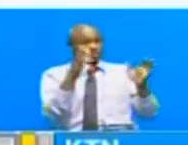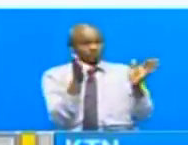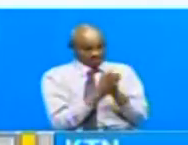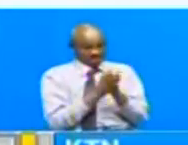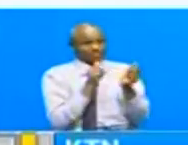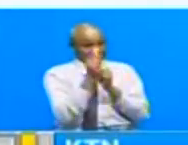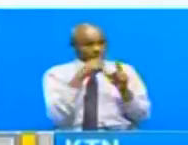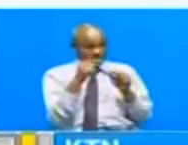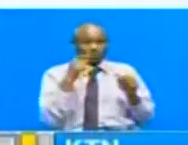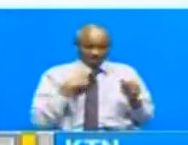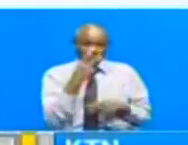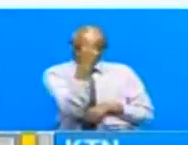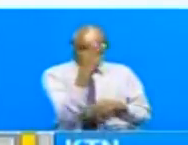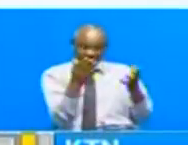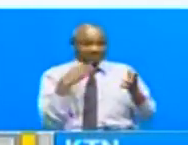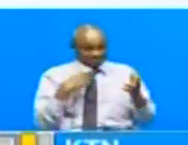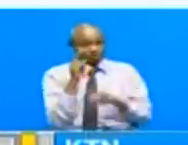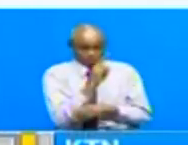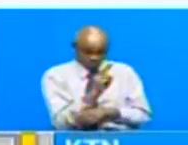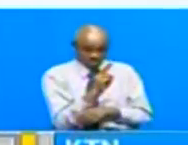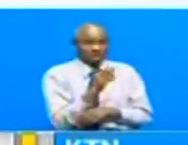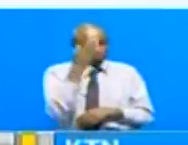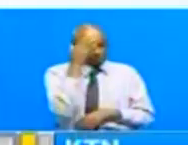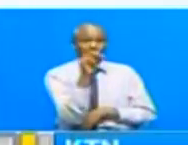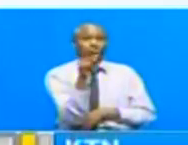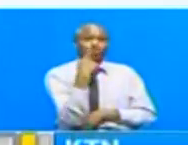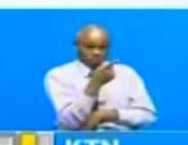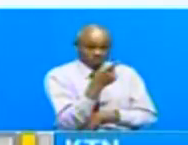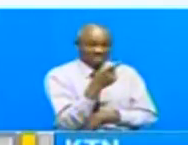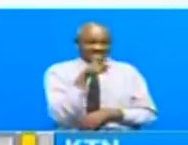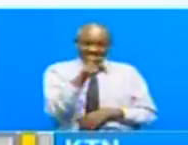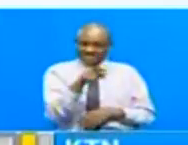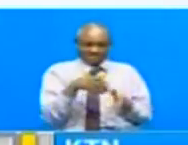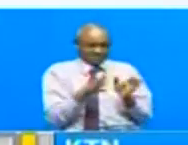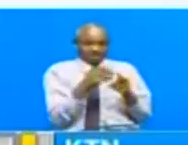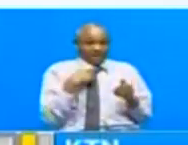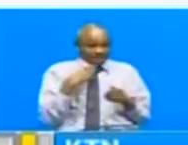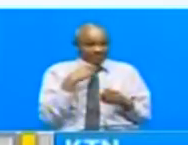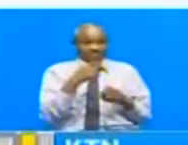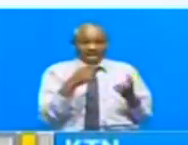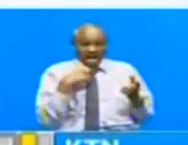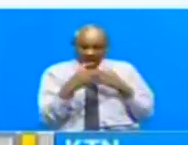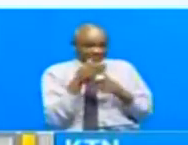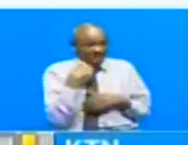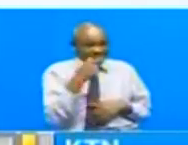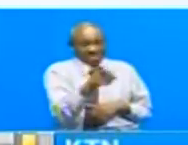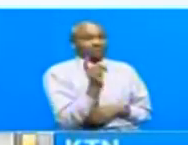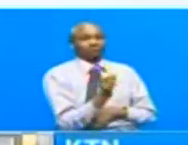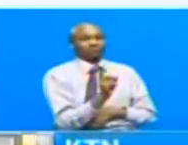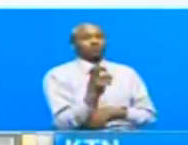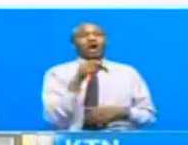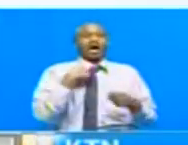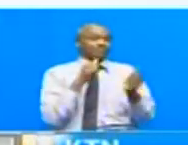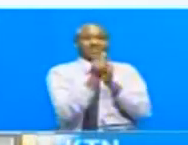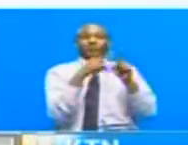have the password. So you have two things to try to authenticate who you are. Okay. So the system doesn't have something close to that. So it's